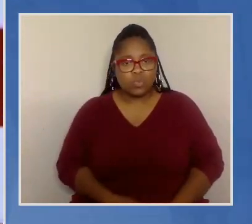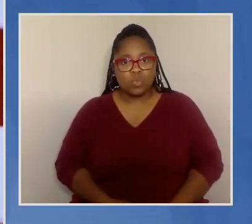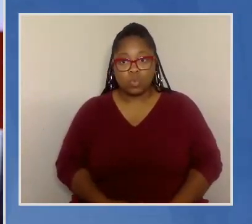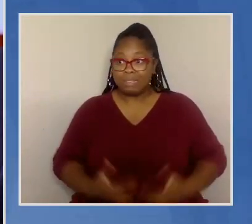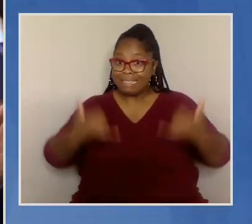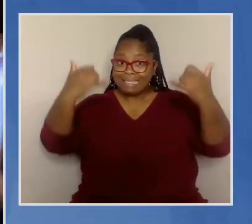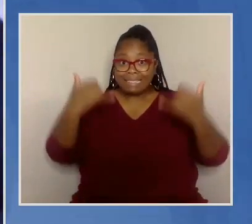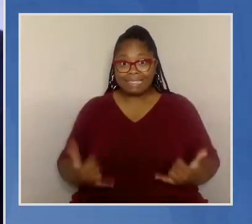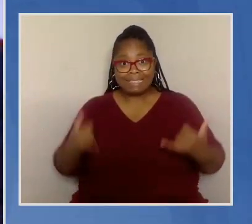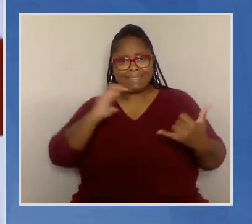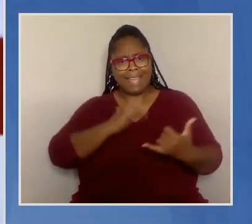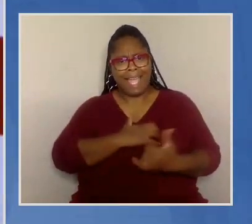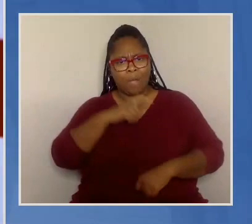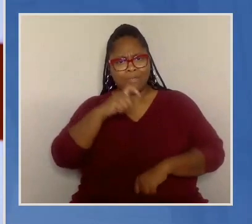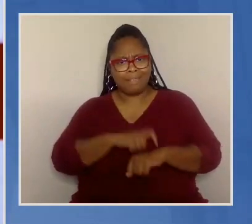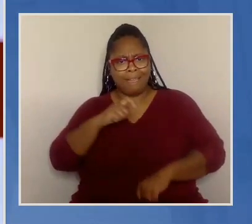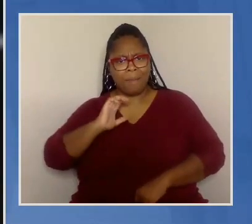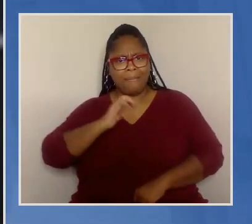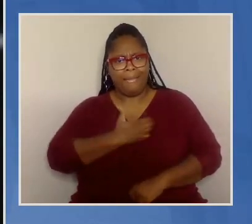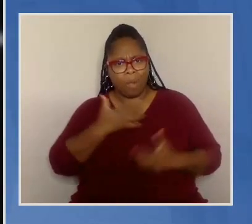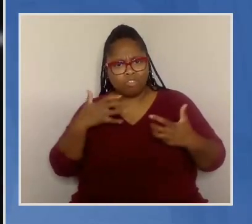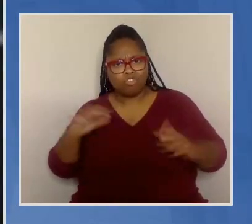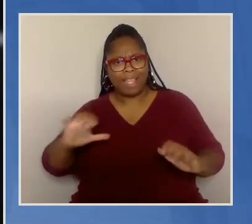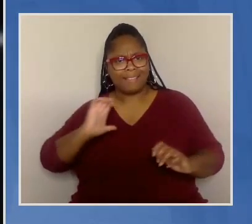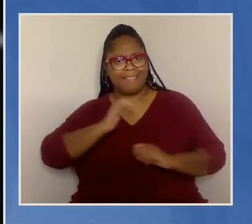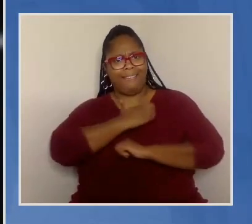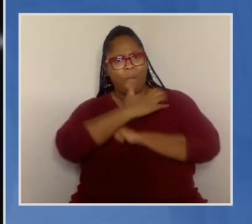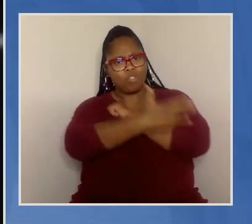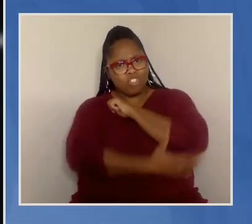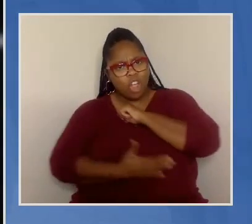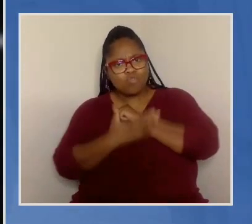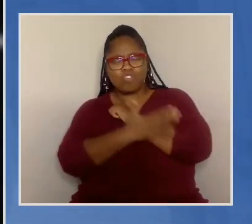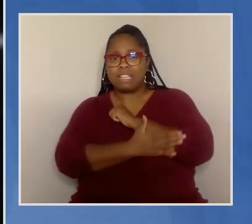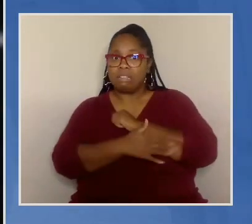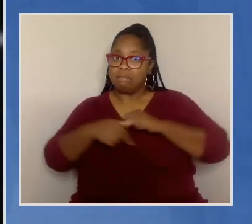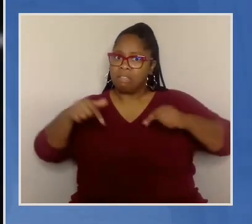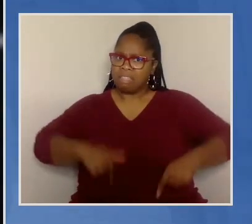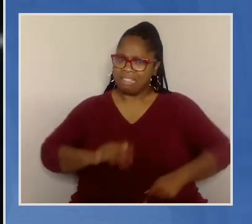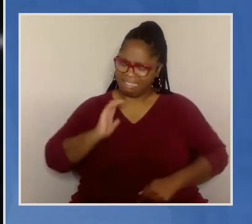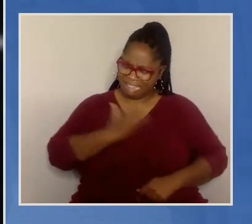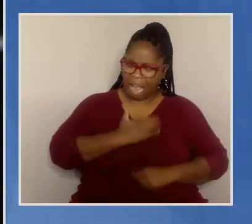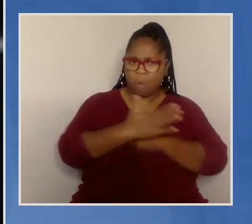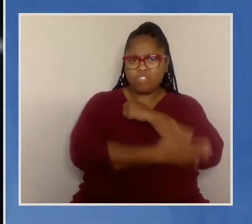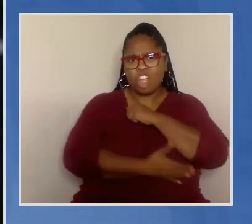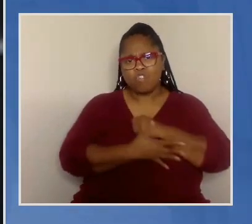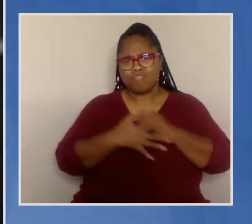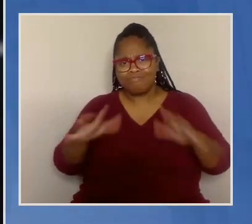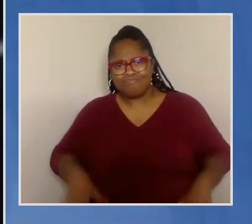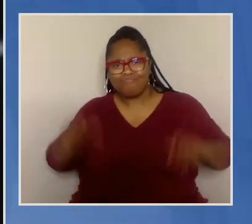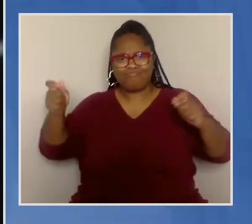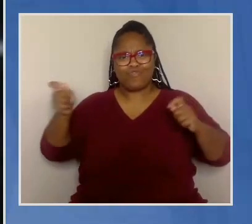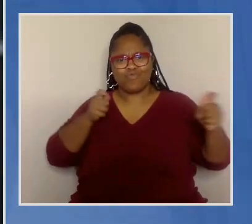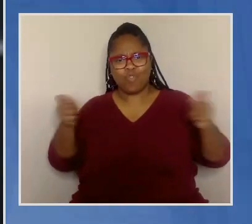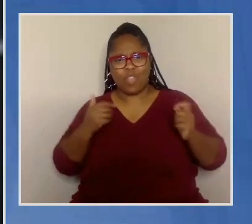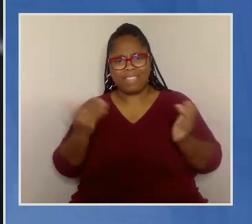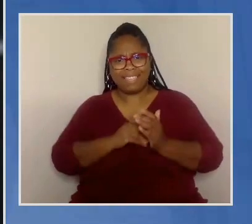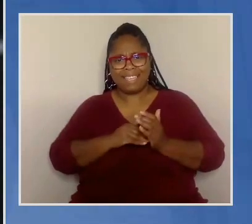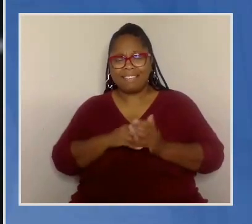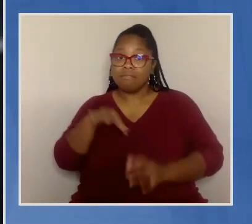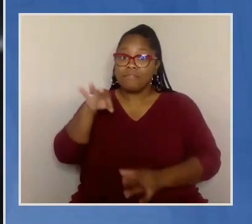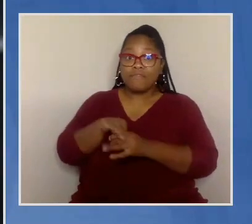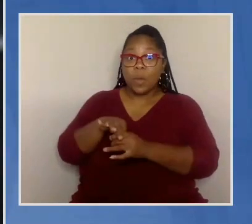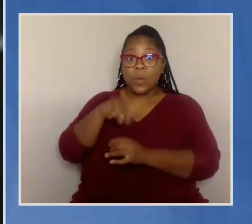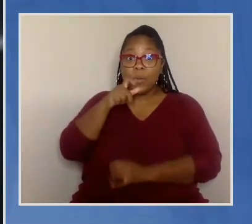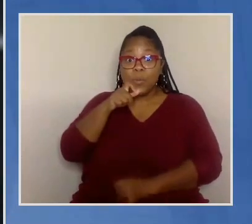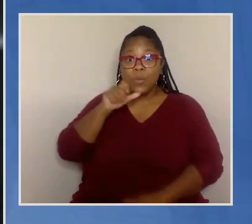is our time. This is our country. We need to take it back. And we need to elect